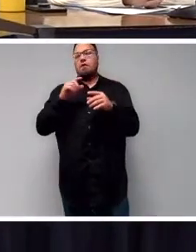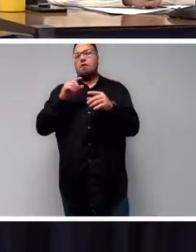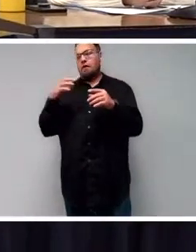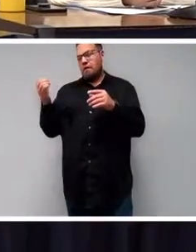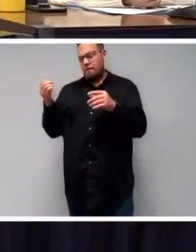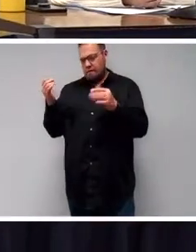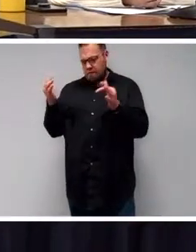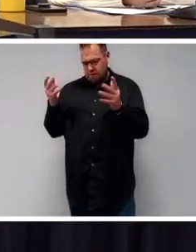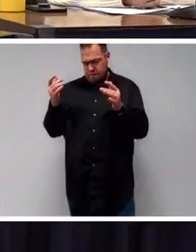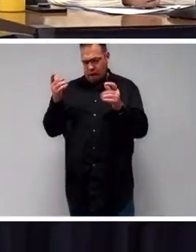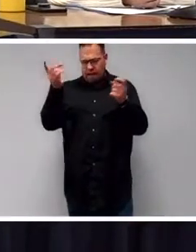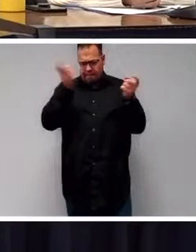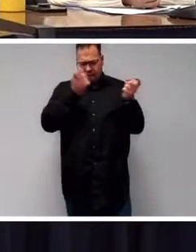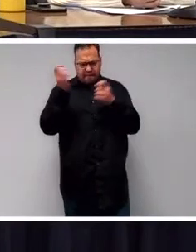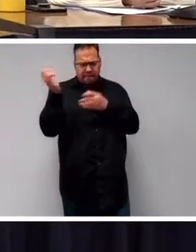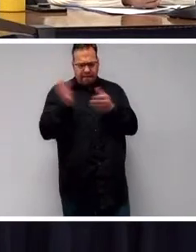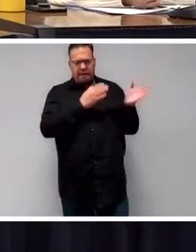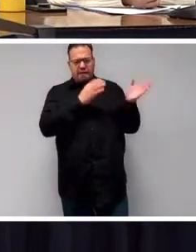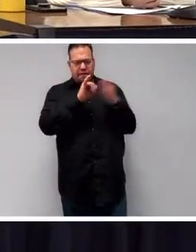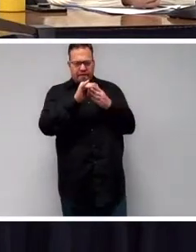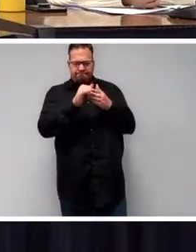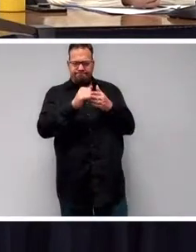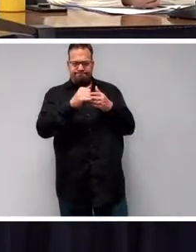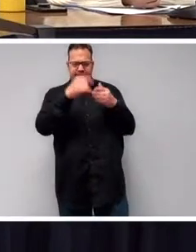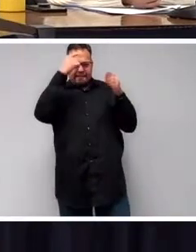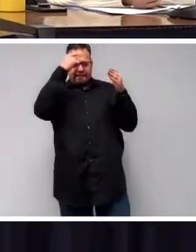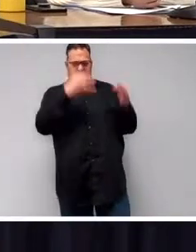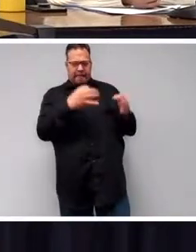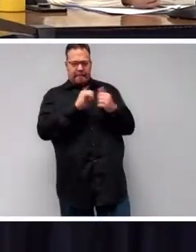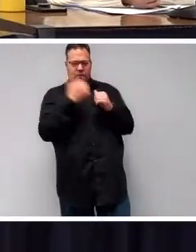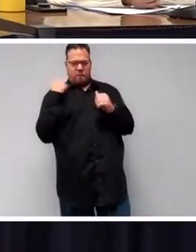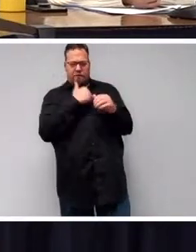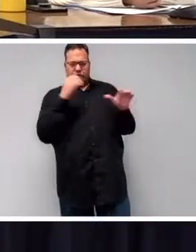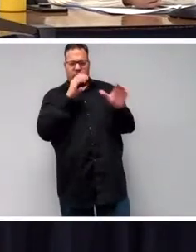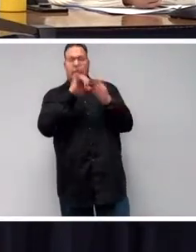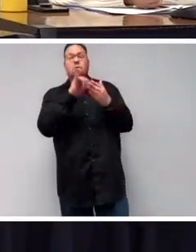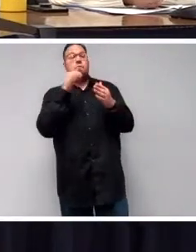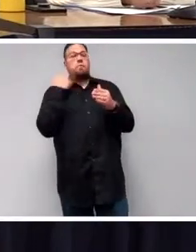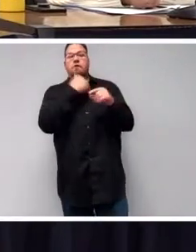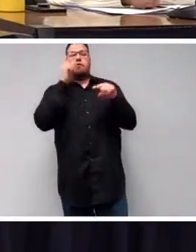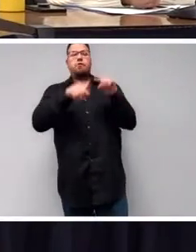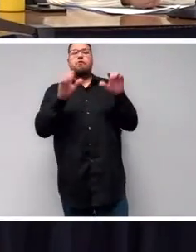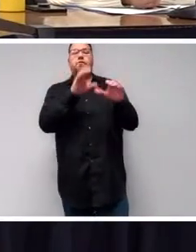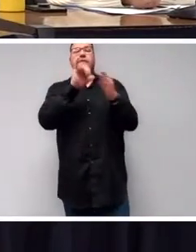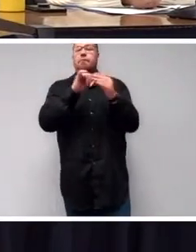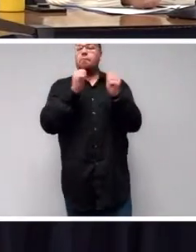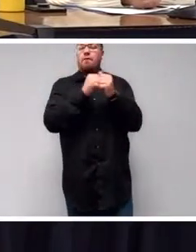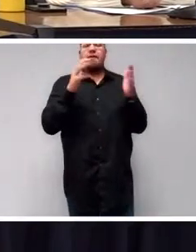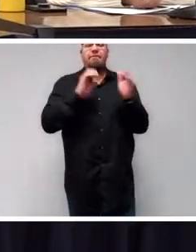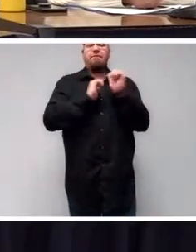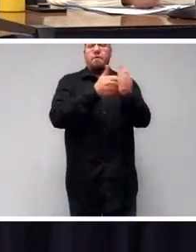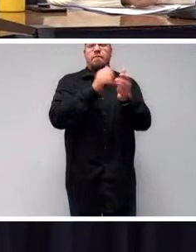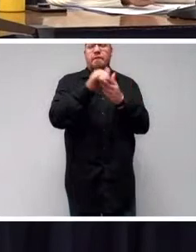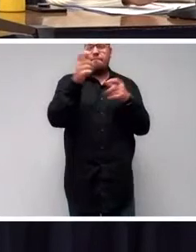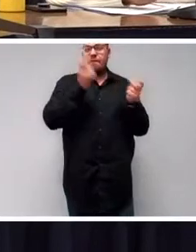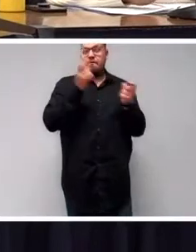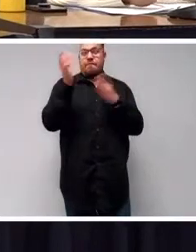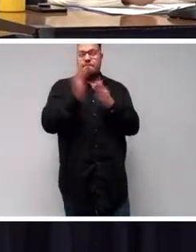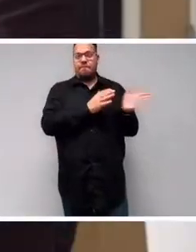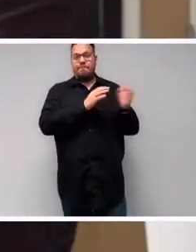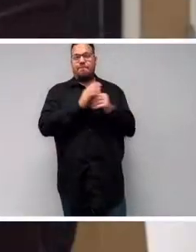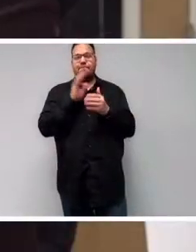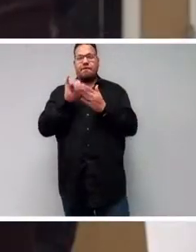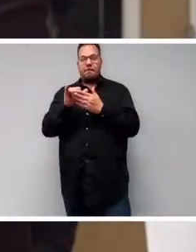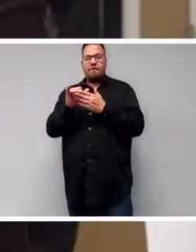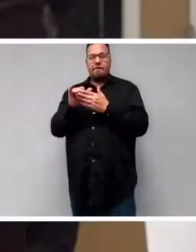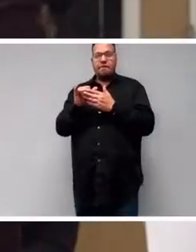the management plan dictates how we would do that. And we couldn't do it without following the management plan. Right, and that would be part of the contract